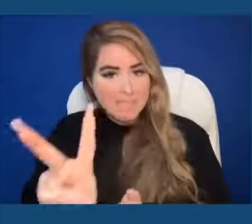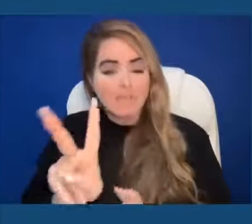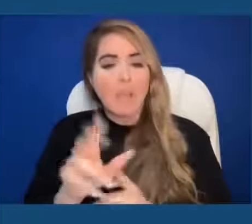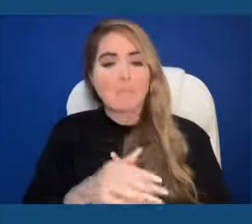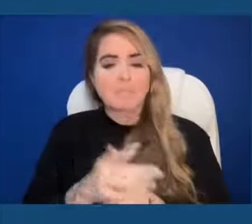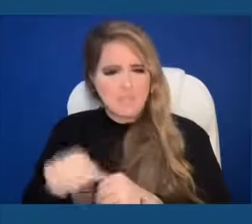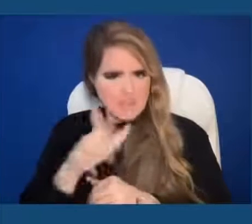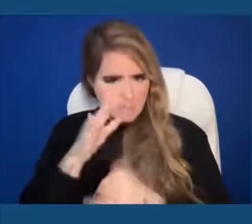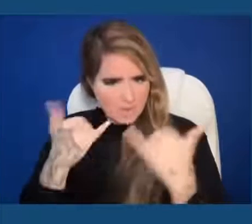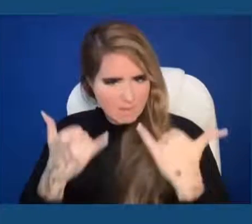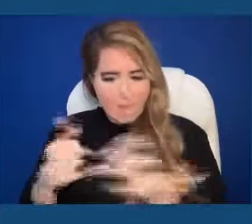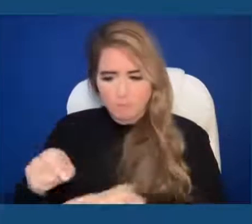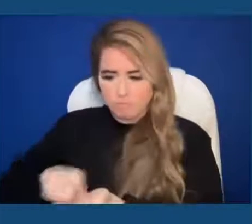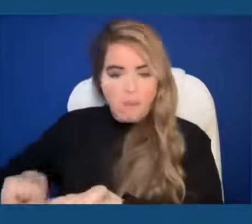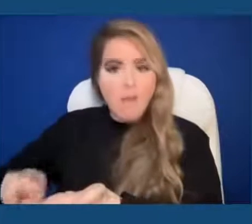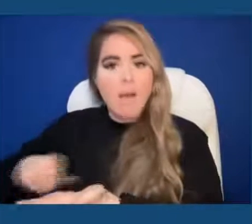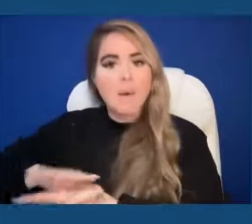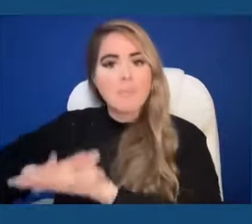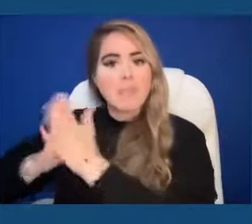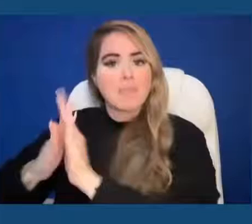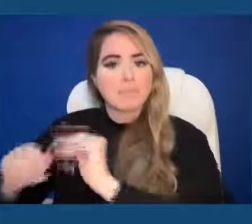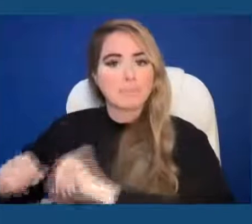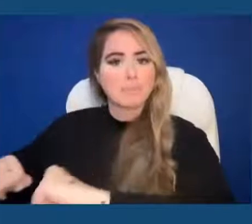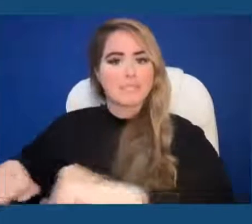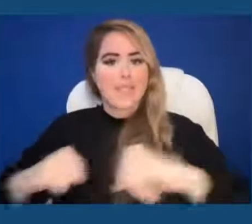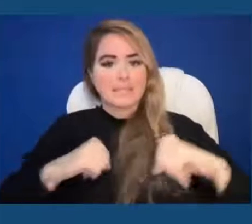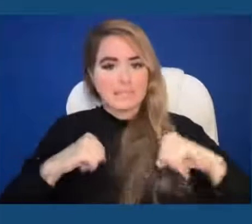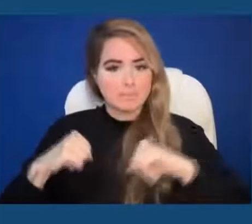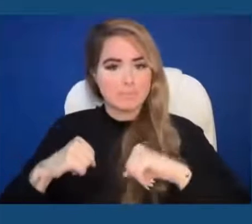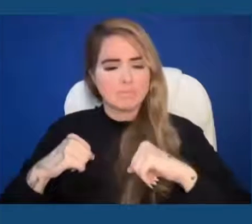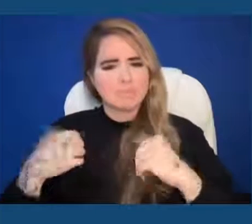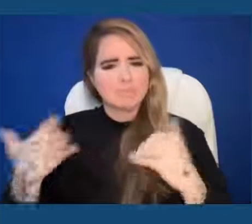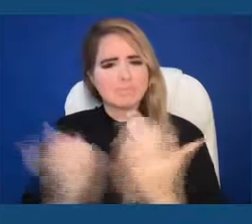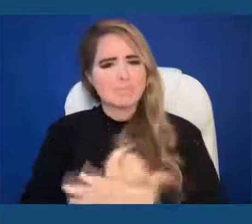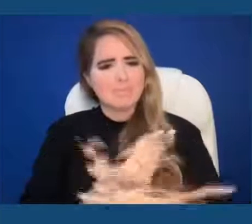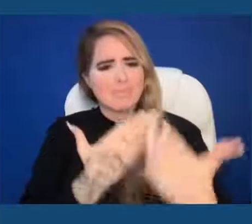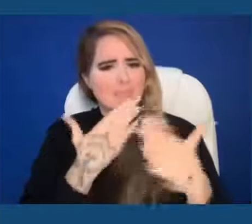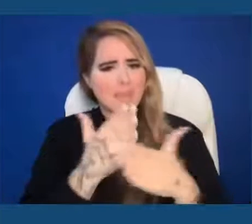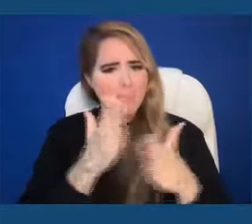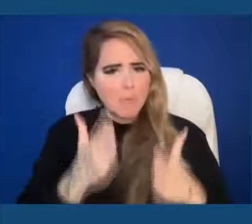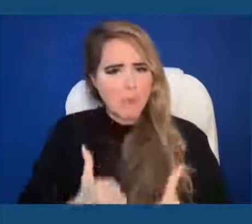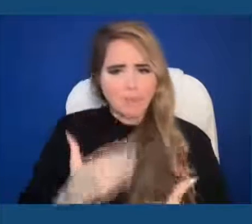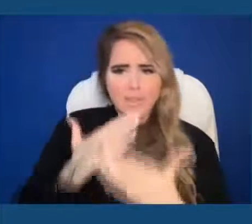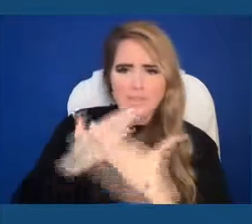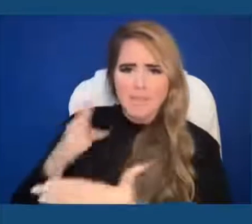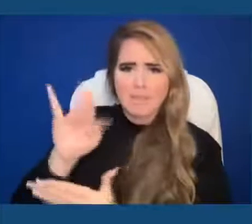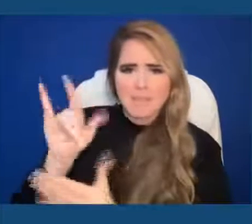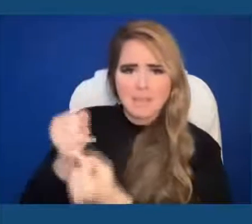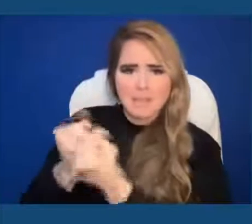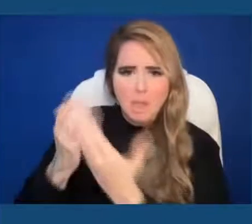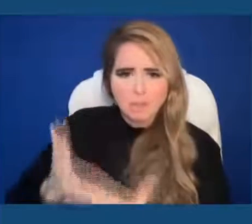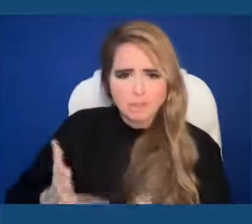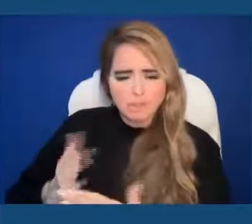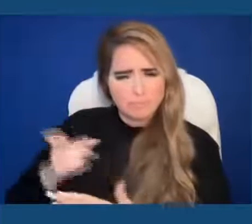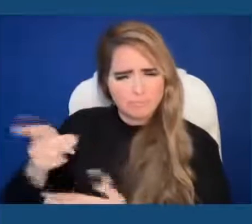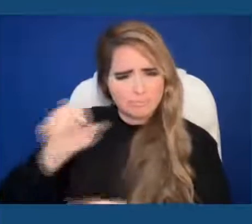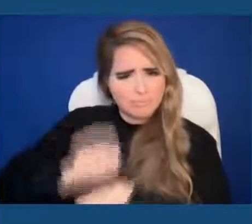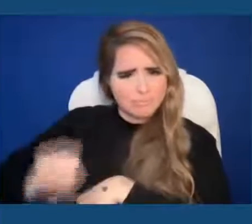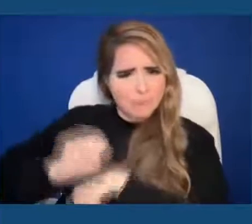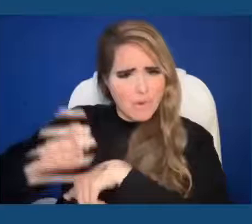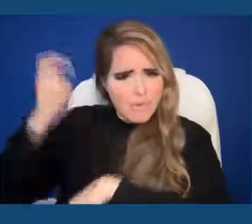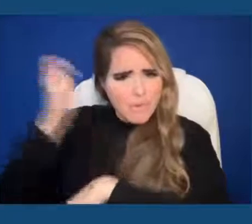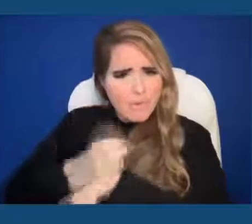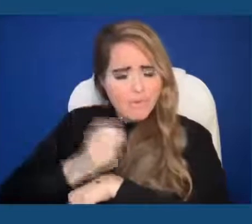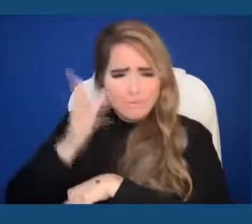protection. I want to thank our partners, and I want to thank the original bill sponsor for your tenacity, for your